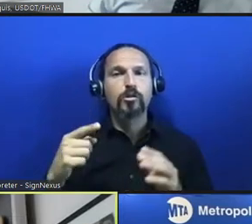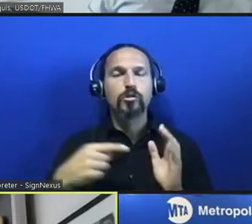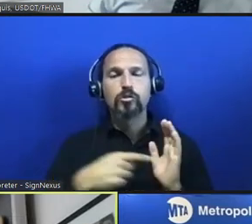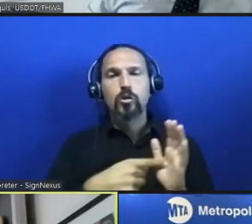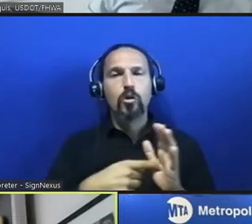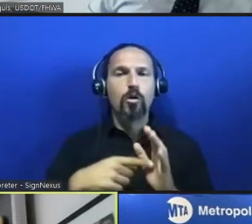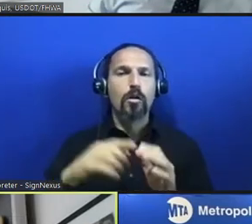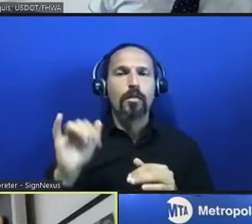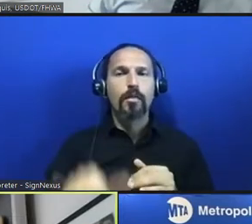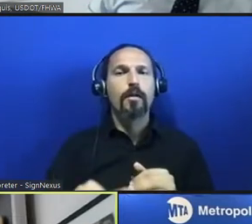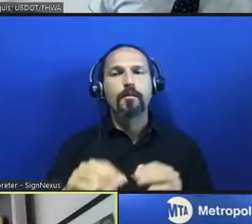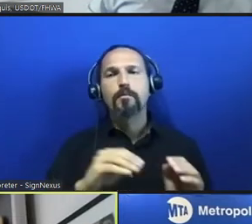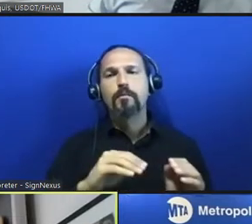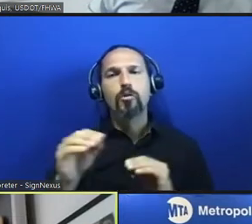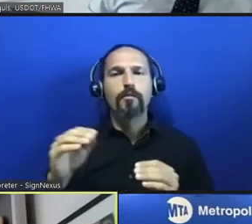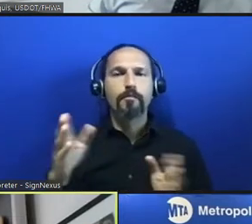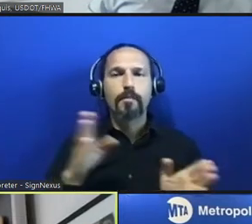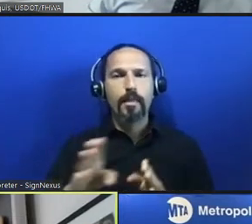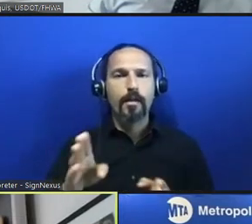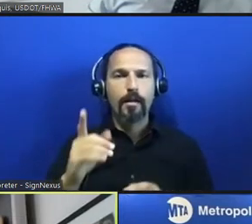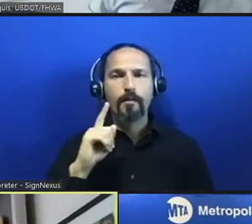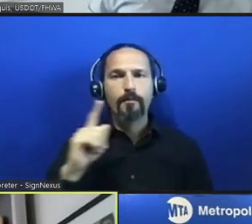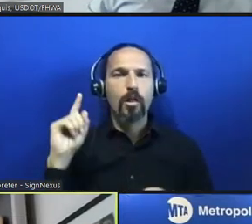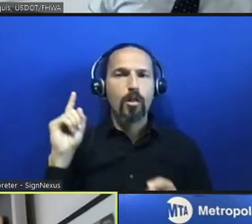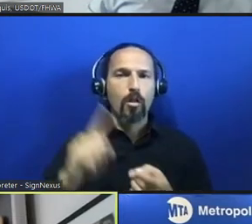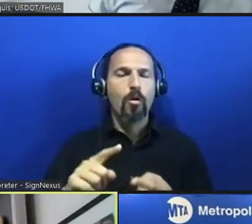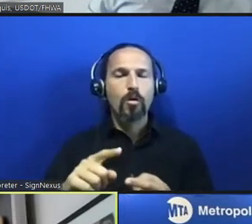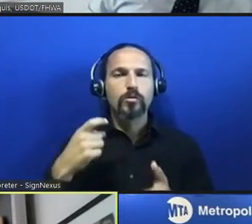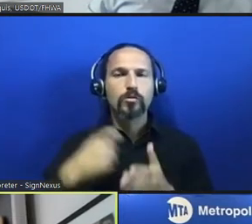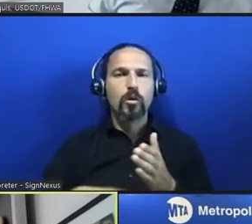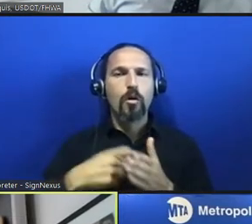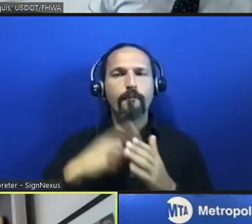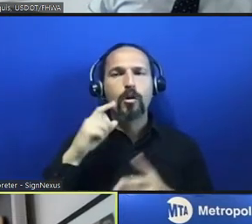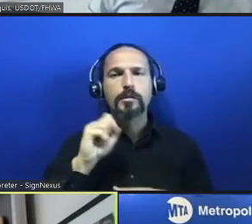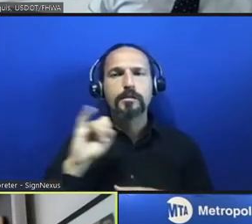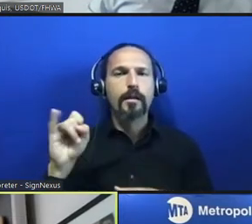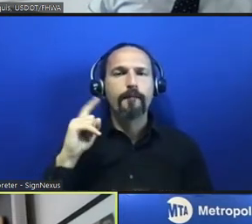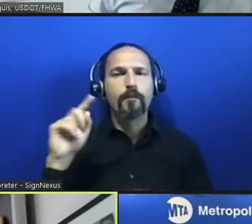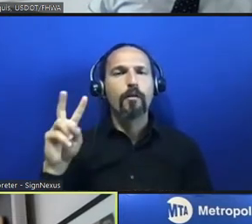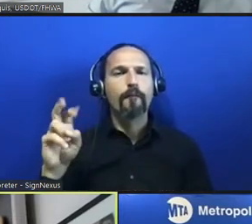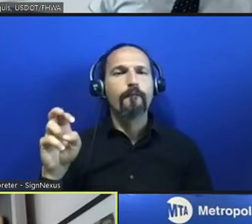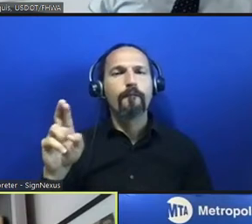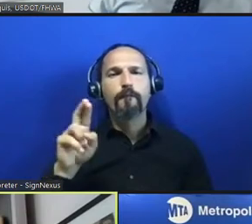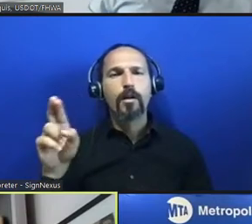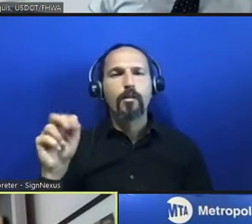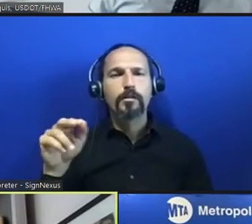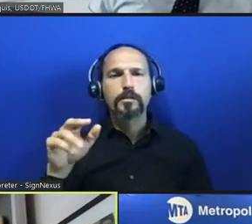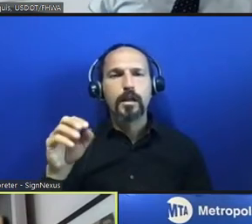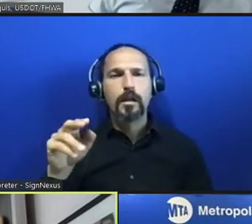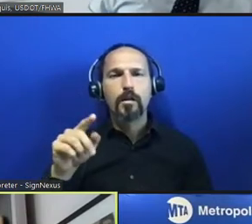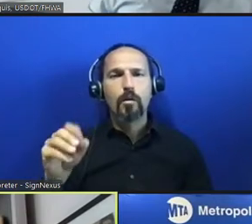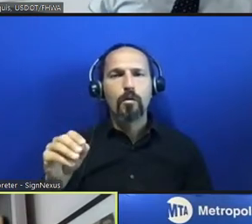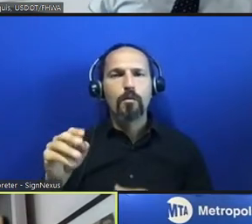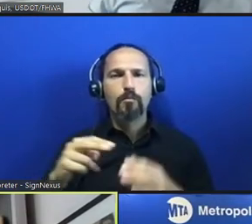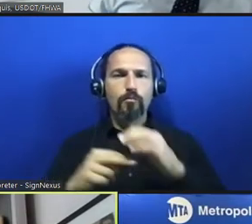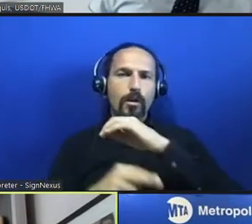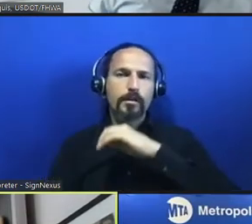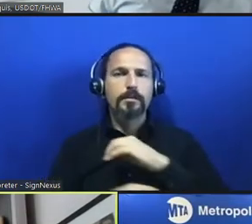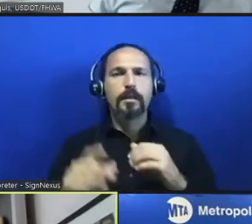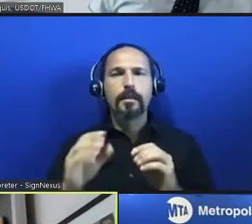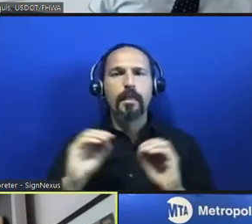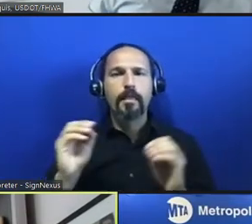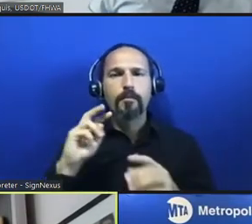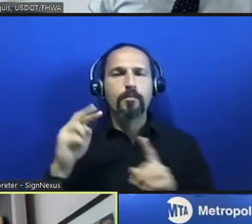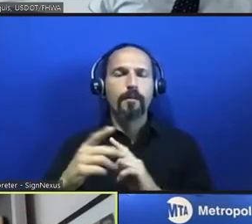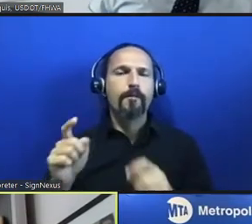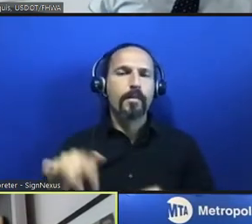earlier move New York plan and also justify ever lower tolls and Staten Island residents for the Verrazano Narrows Bridge yet this accommodation has delivered nothing from the perspective